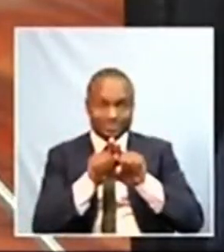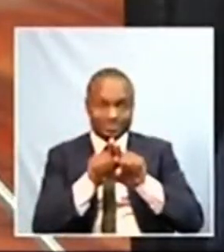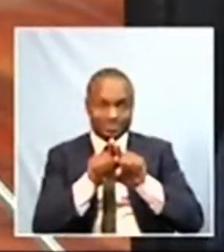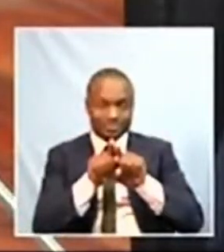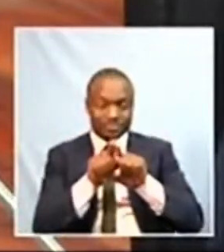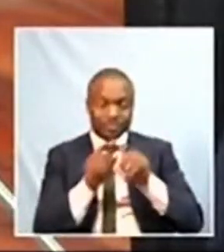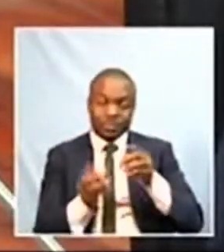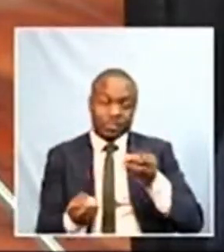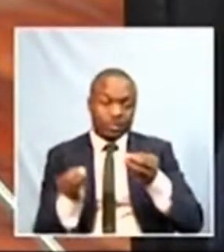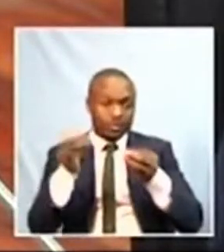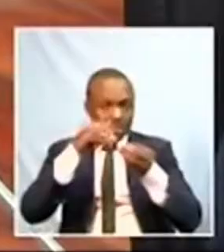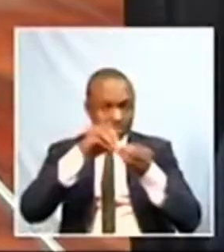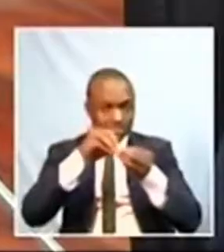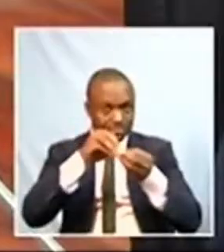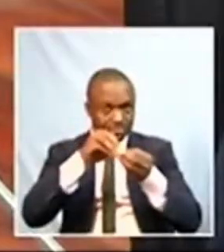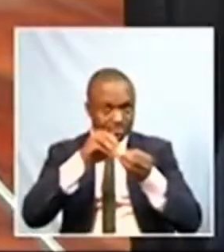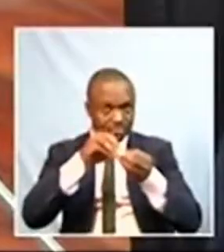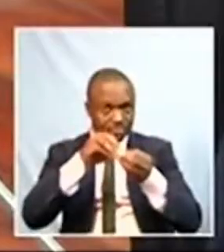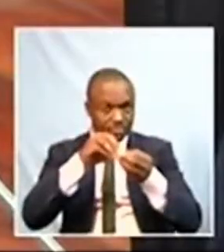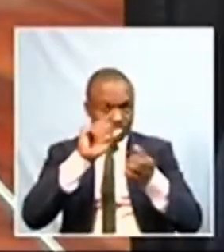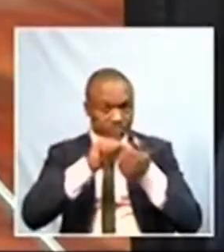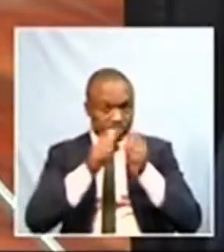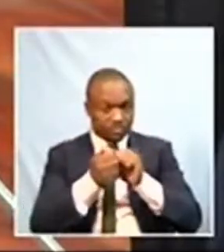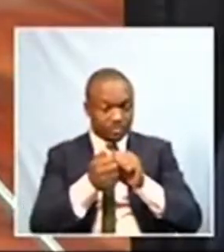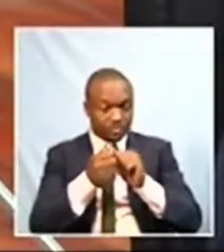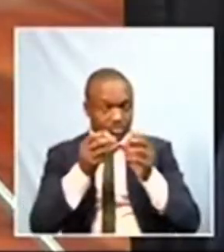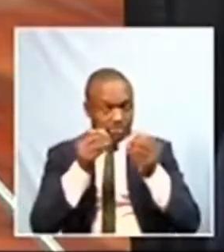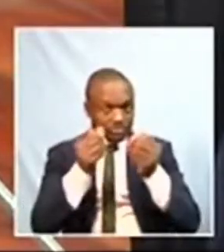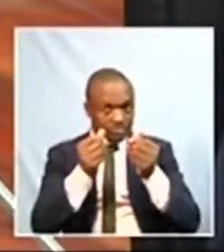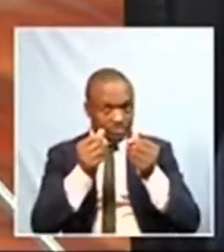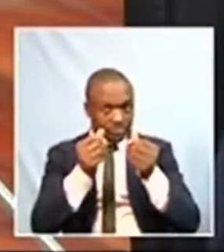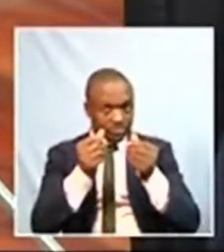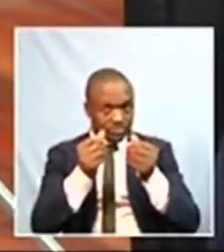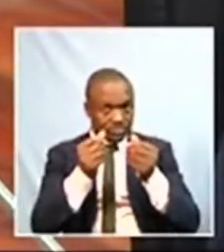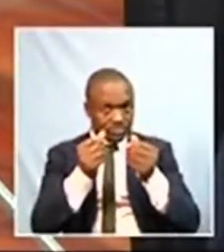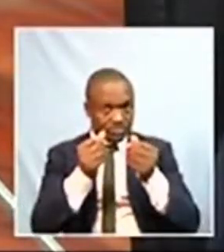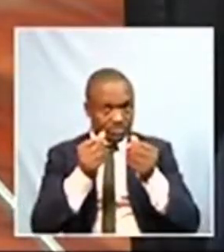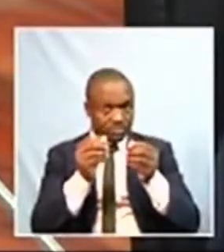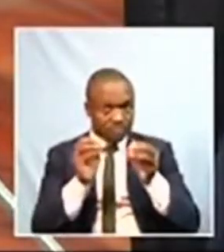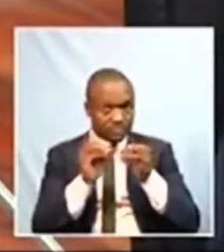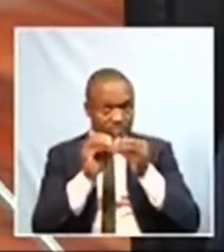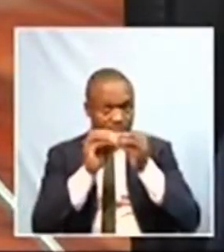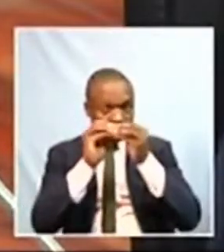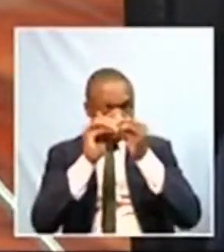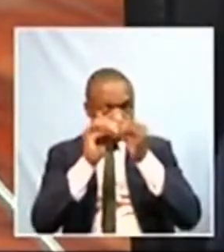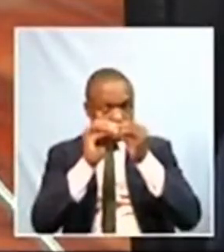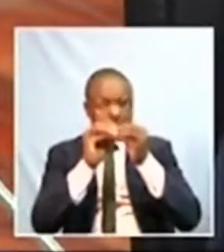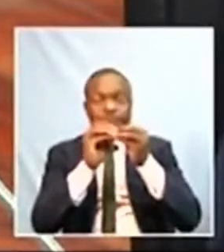We add from the queried amount, comma, a total of